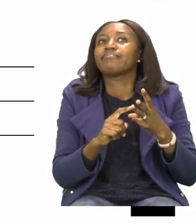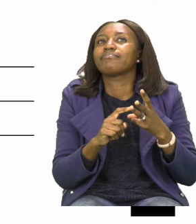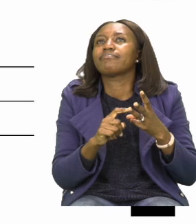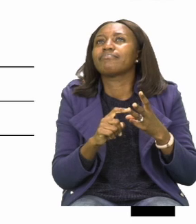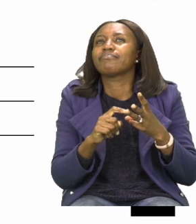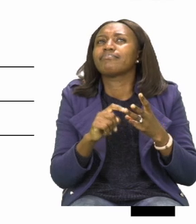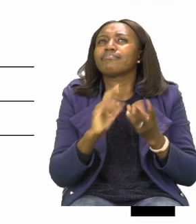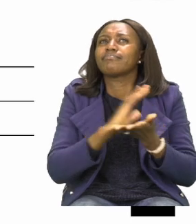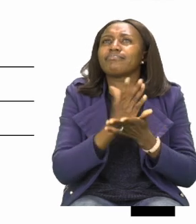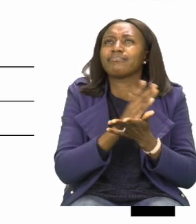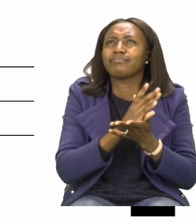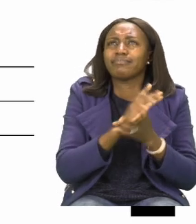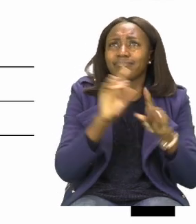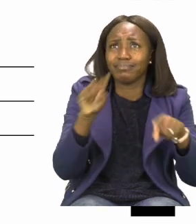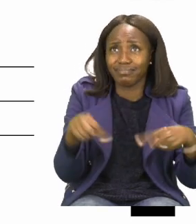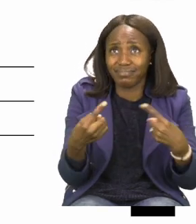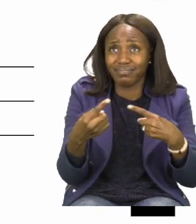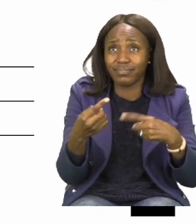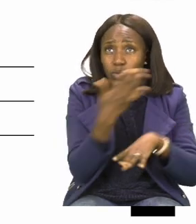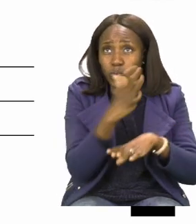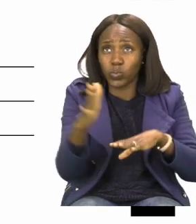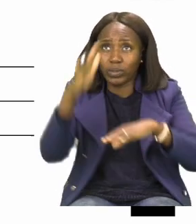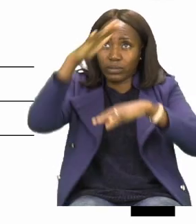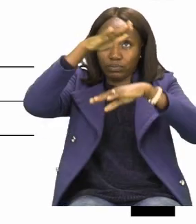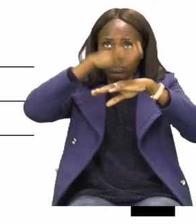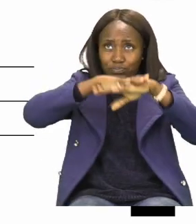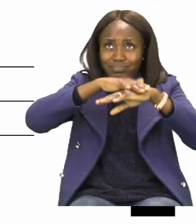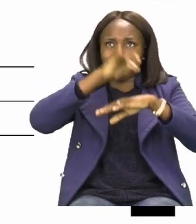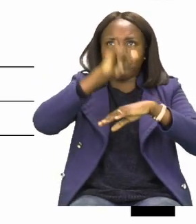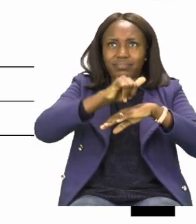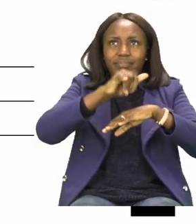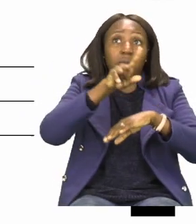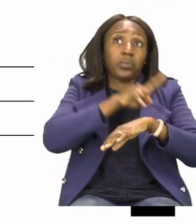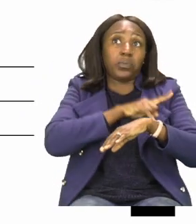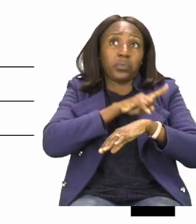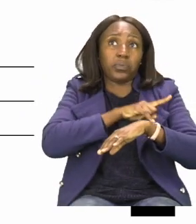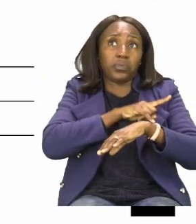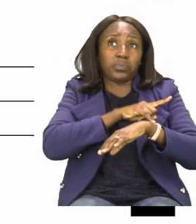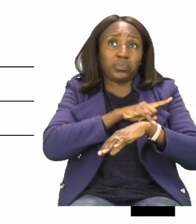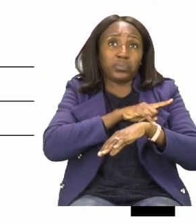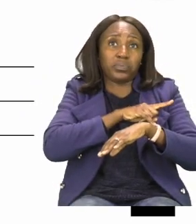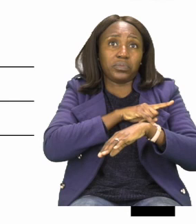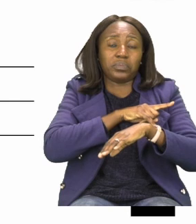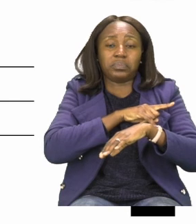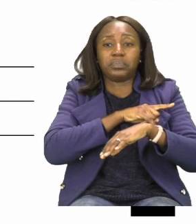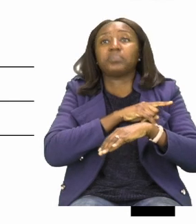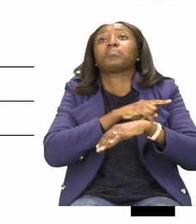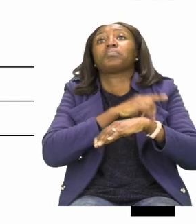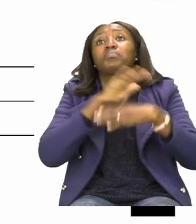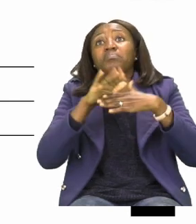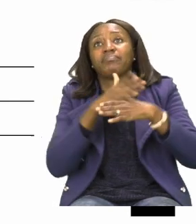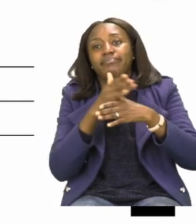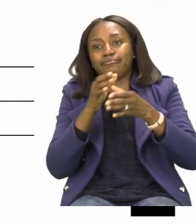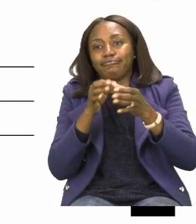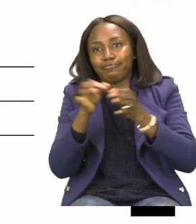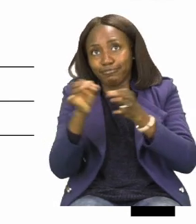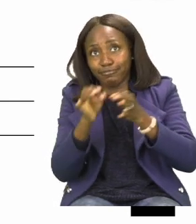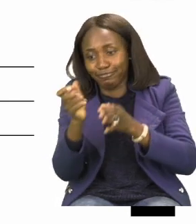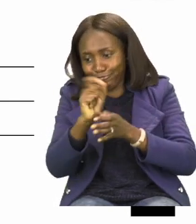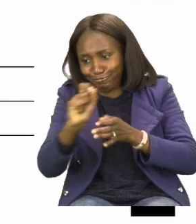float because. Some things float